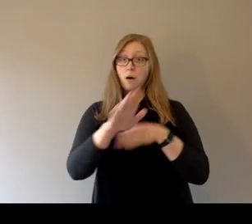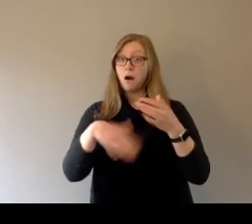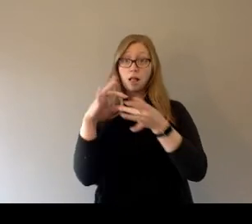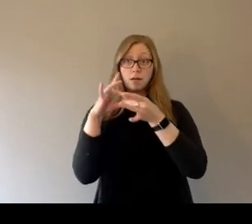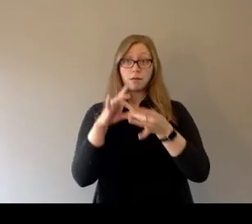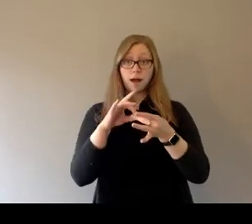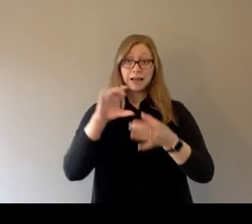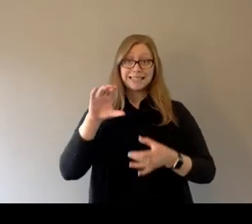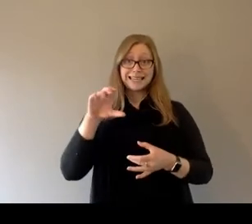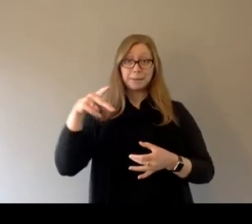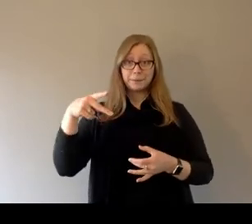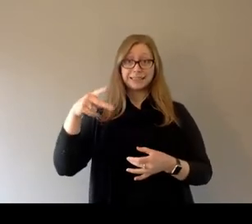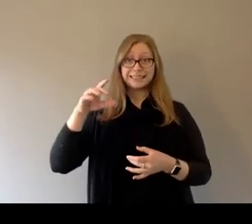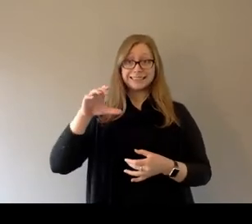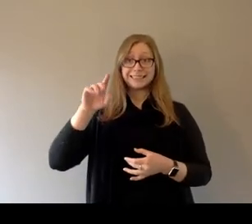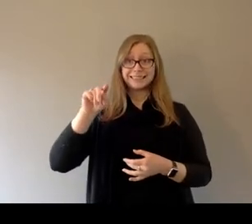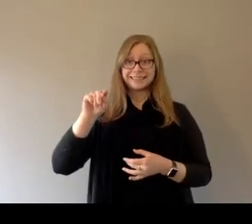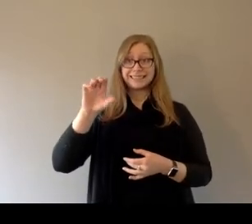CPCTC.